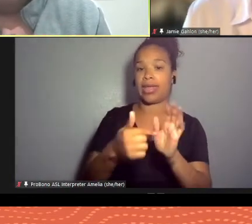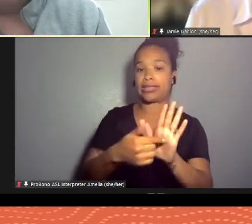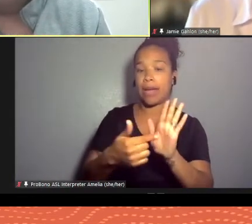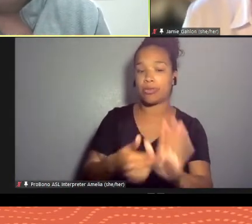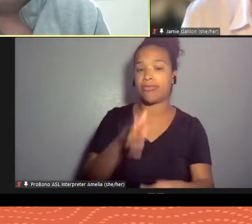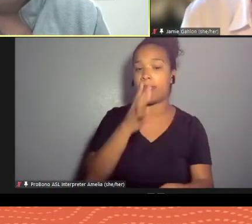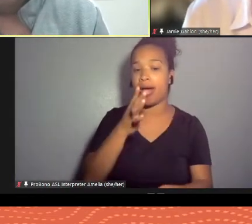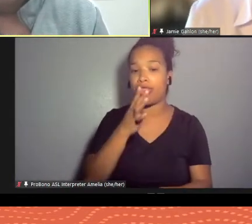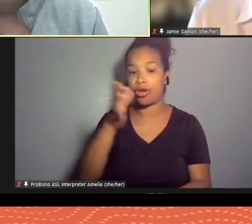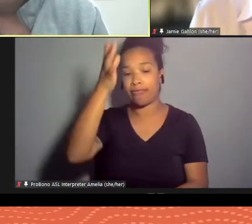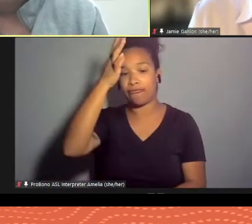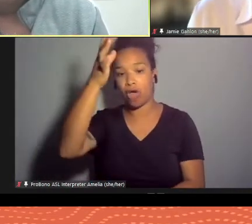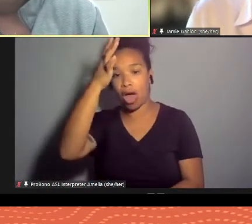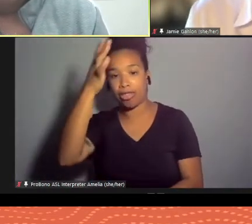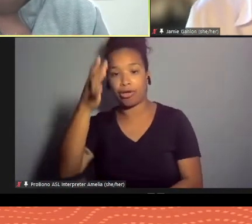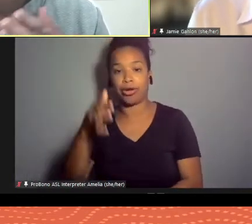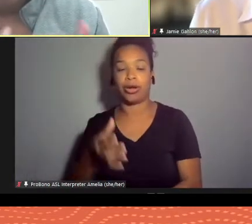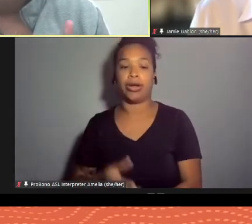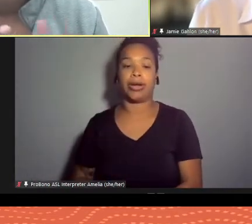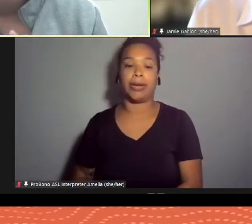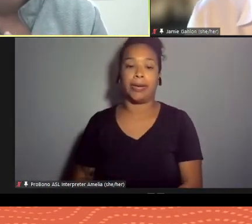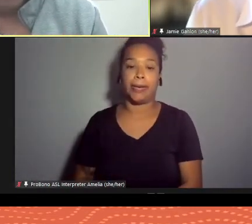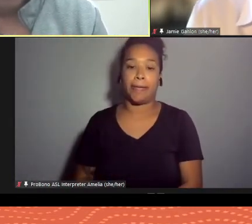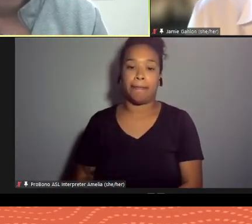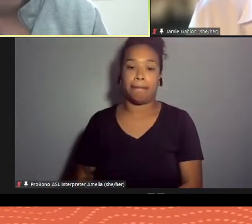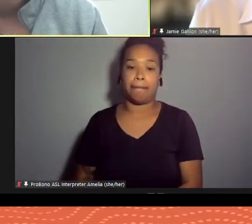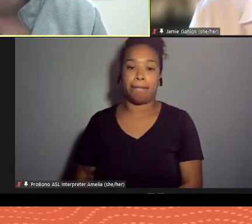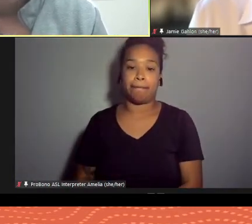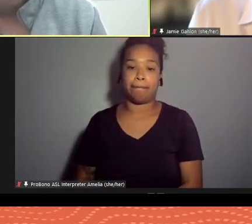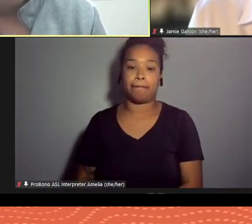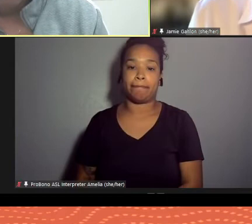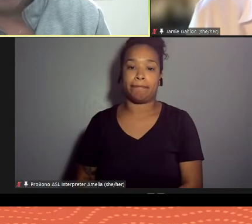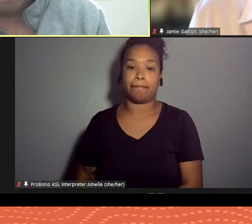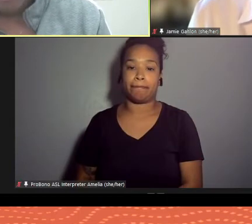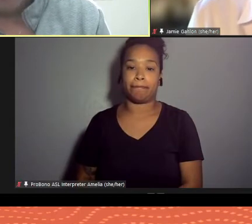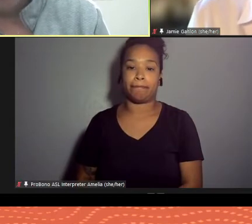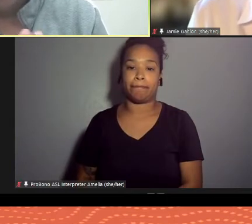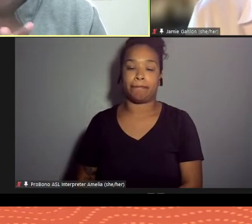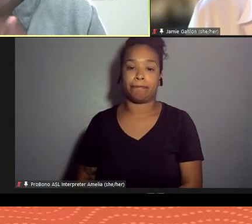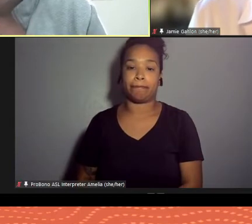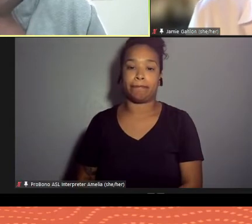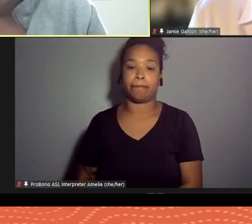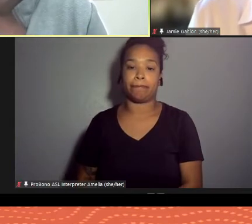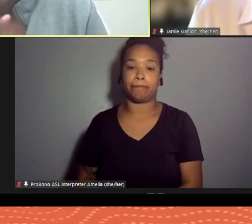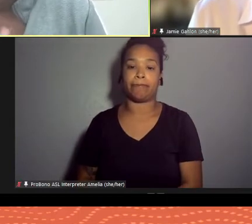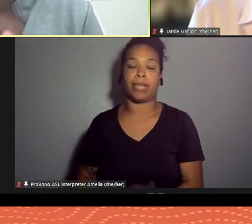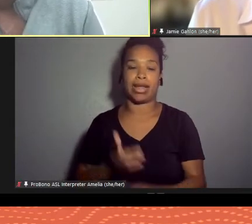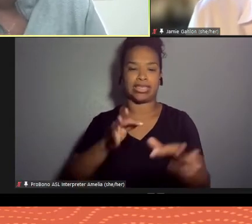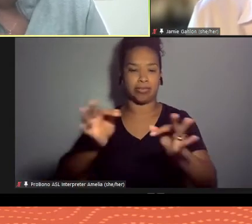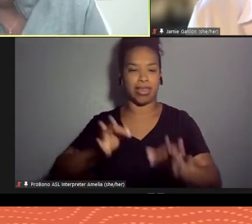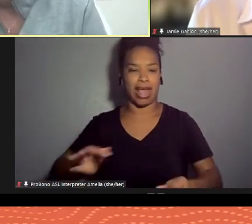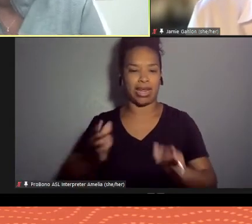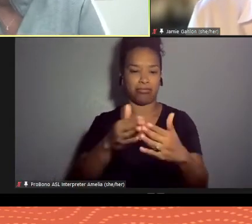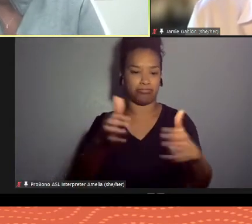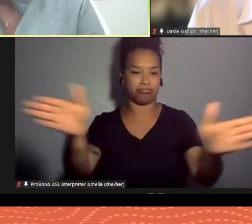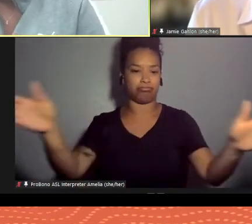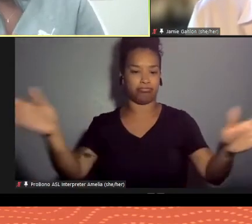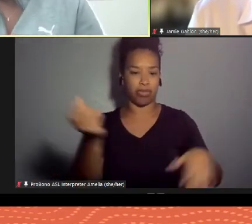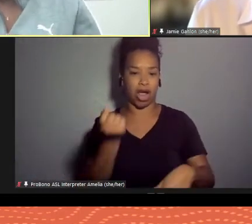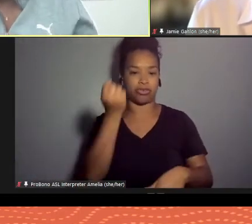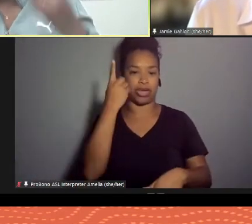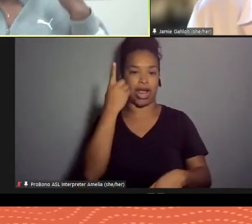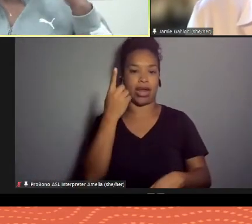not addressing a wider understanding of who is giving care. So just wanted to acknowledge that.